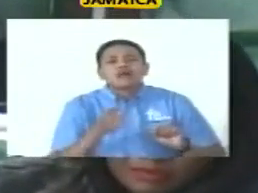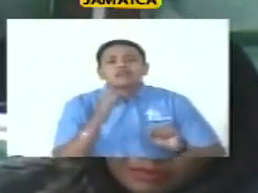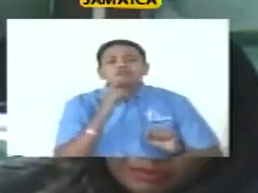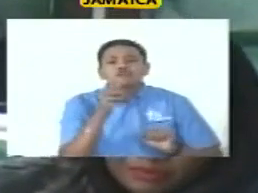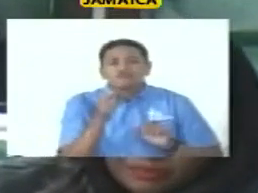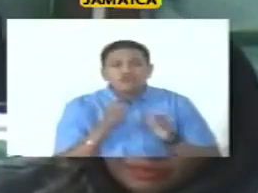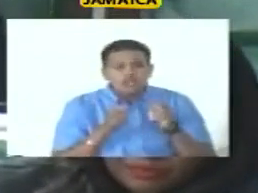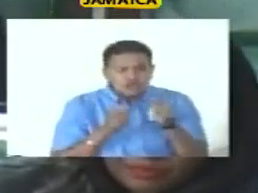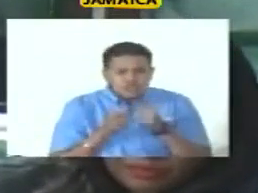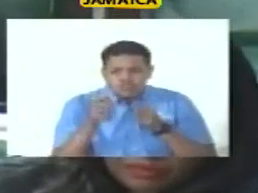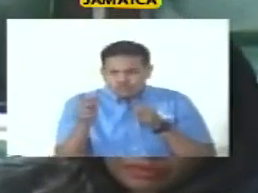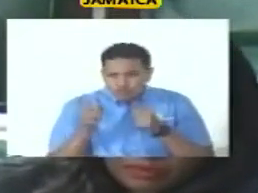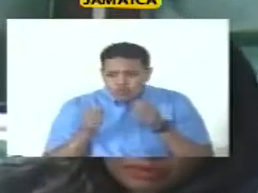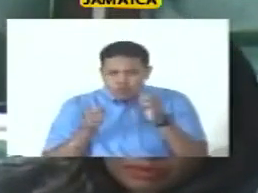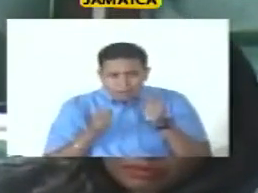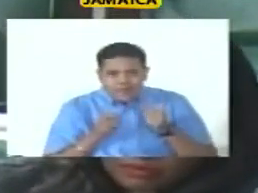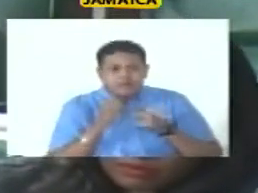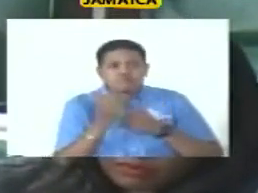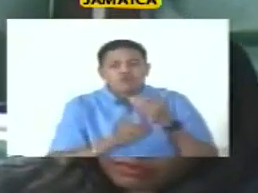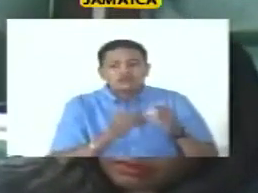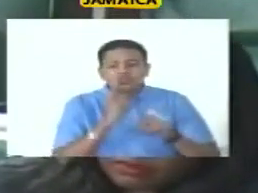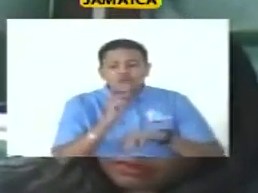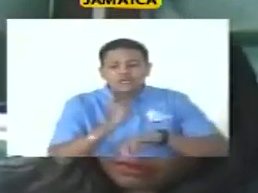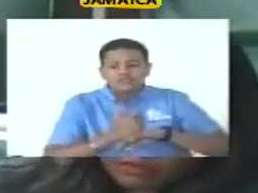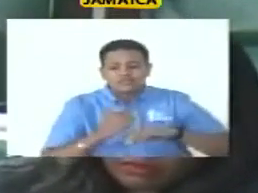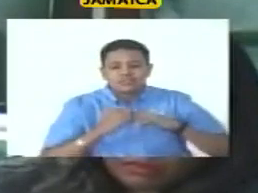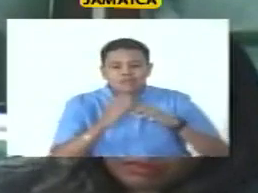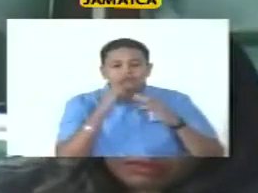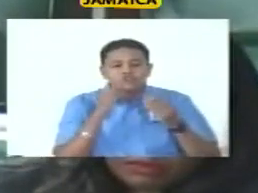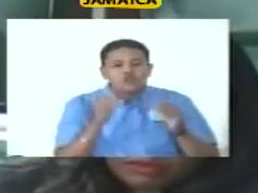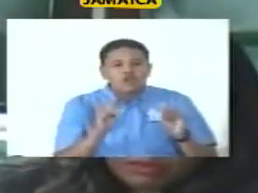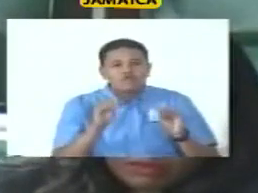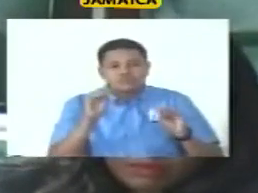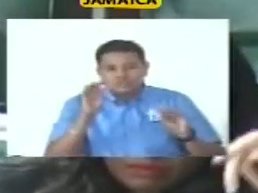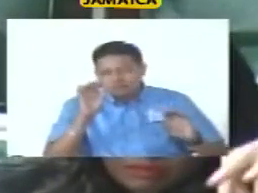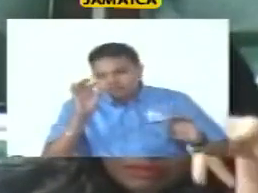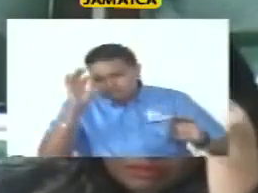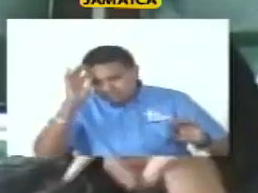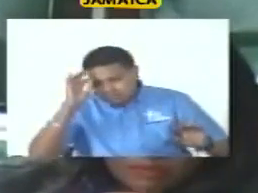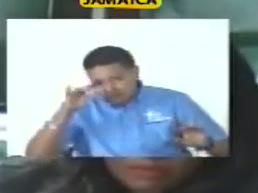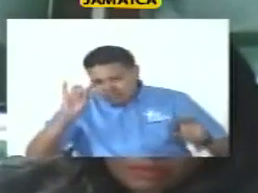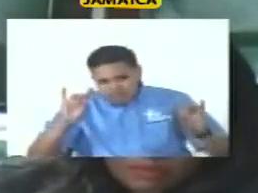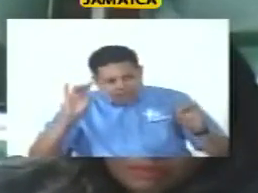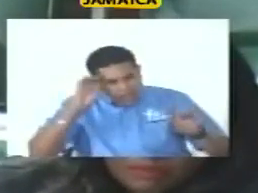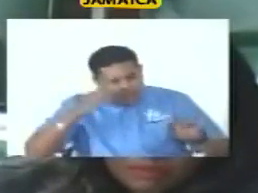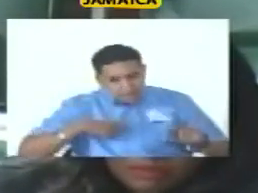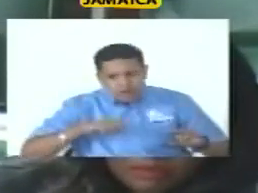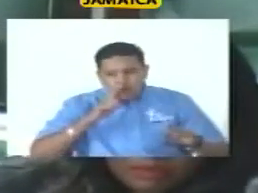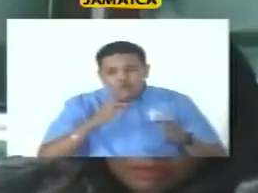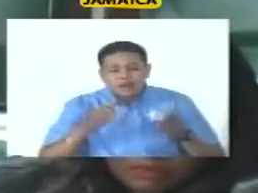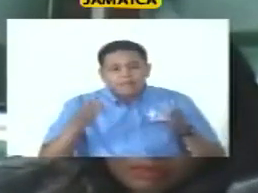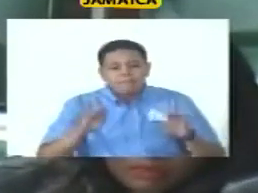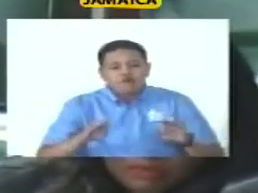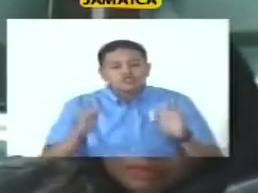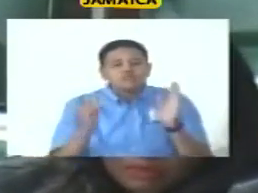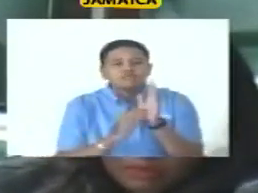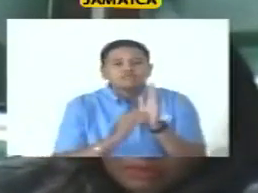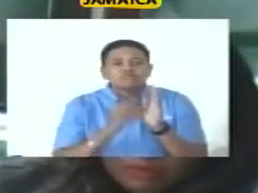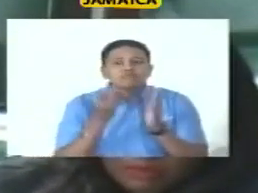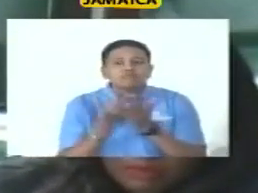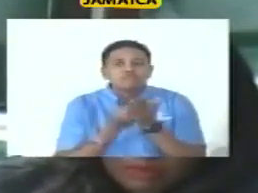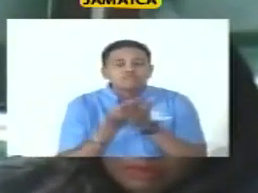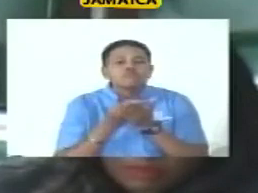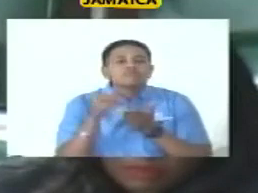recruitment process to establish the office, and accordingly, it would be budgeted for in 2021. So that's the plan. The plan is not